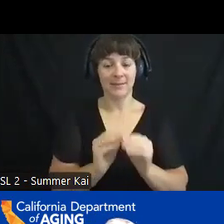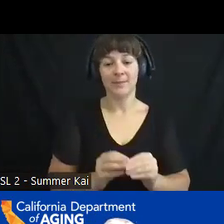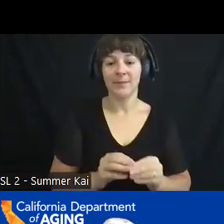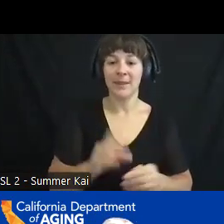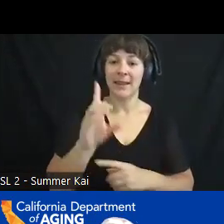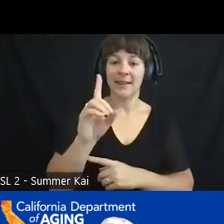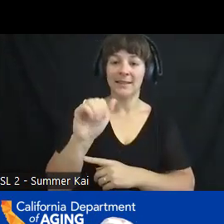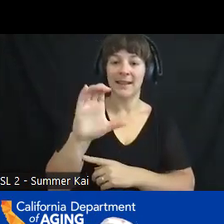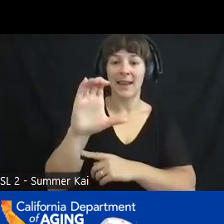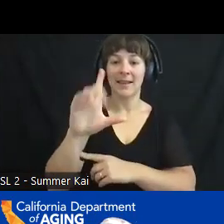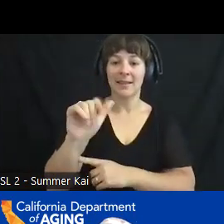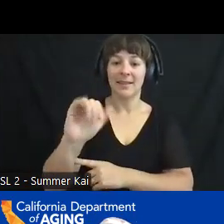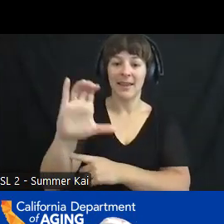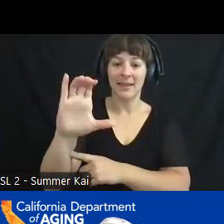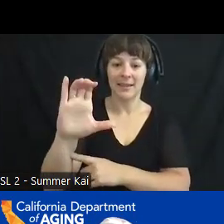DACLAC,